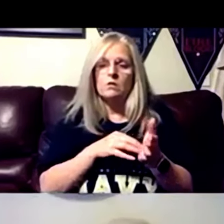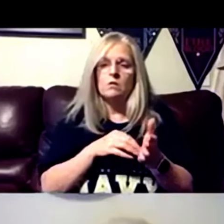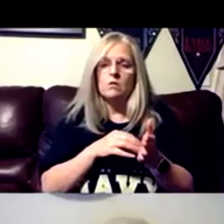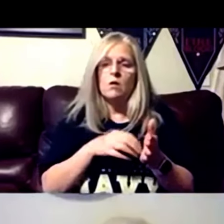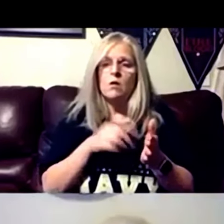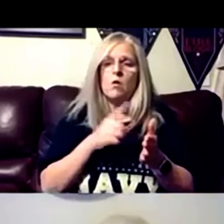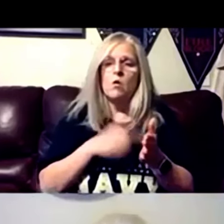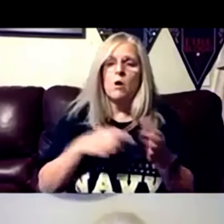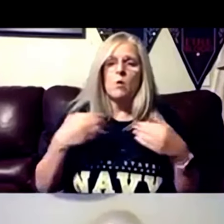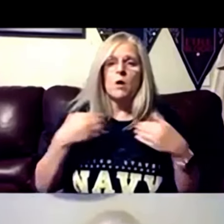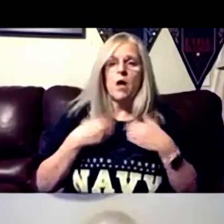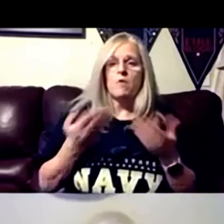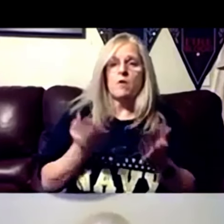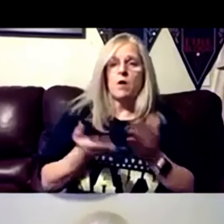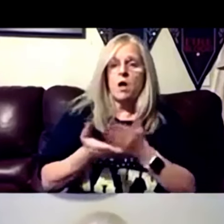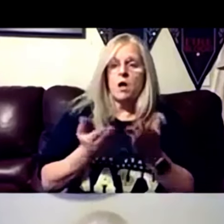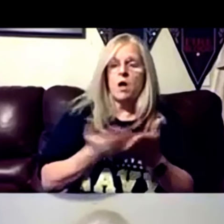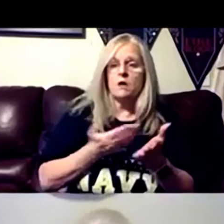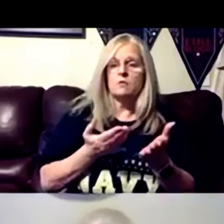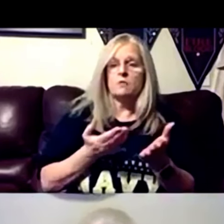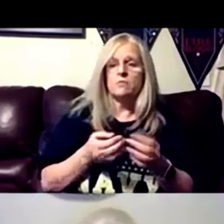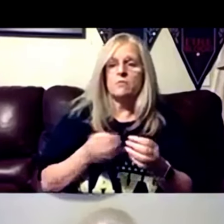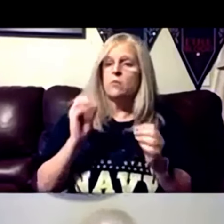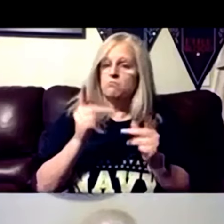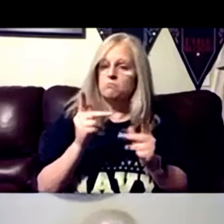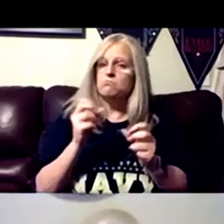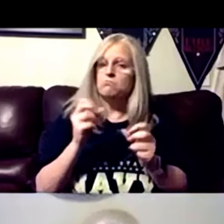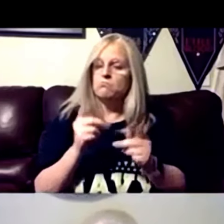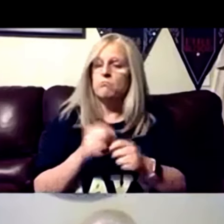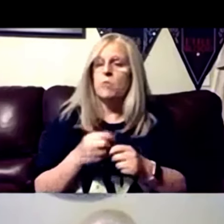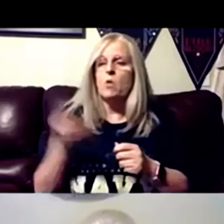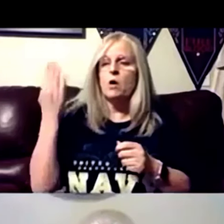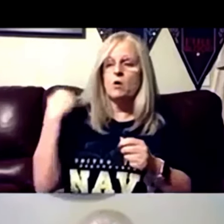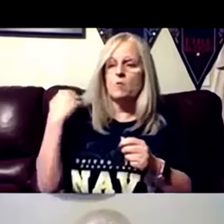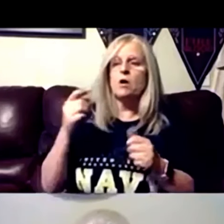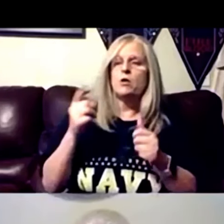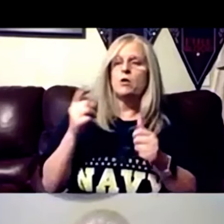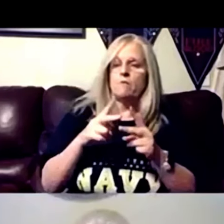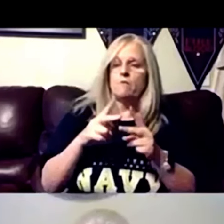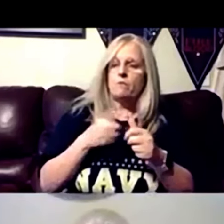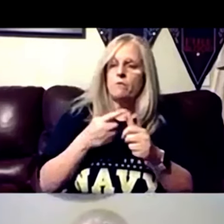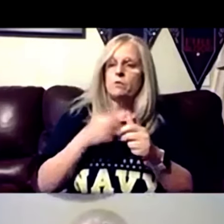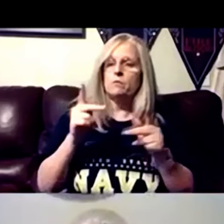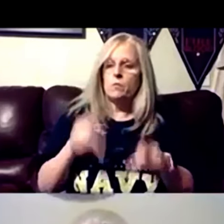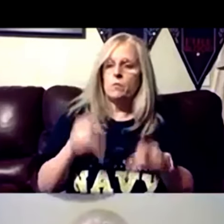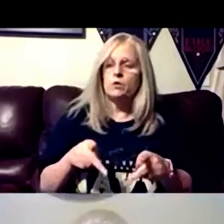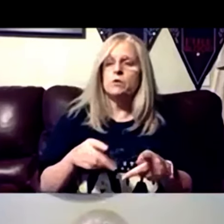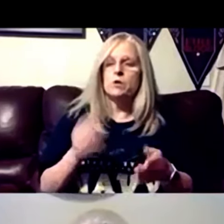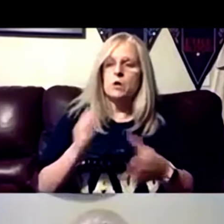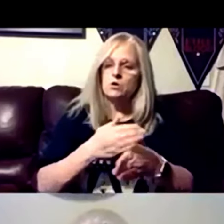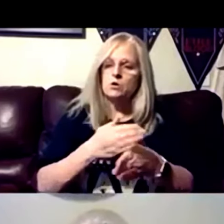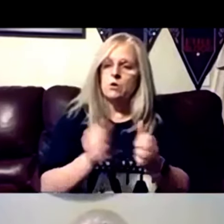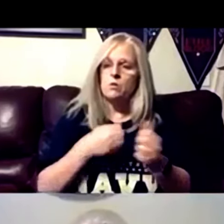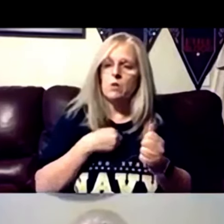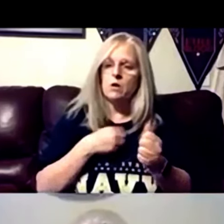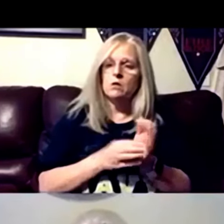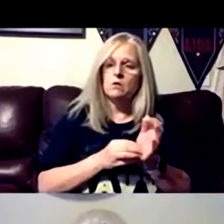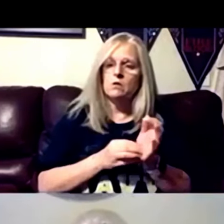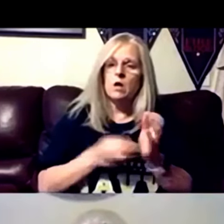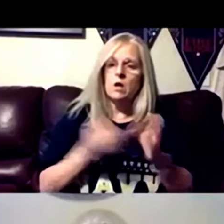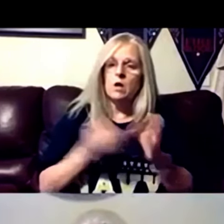have in our hands, you know? And so I said, all right. So I went back to the very first person that shared it with me and jumped